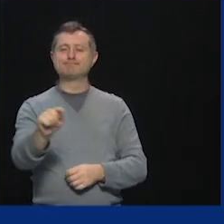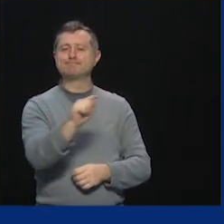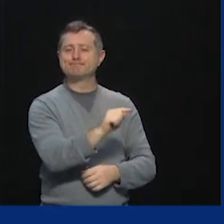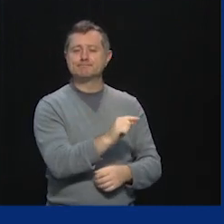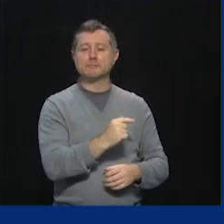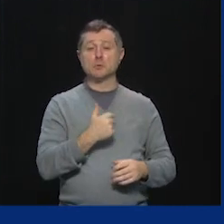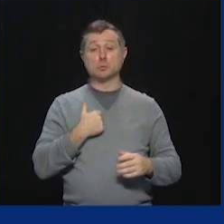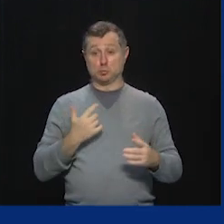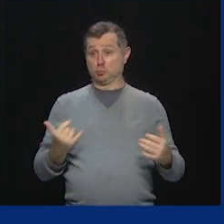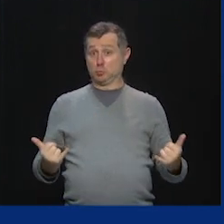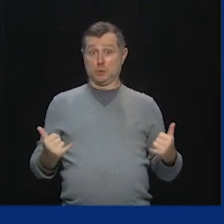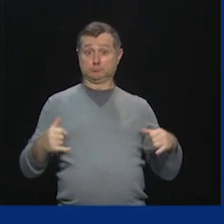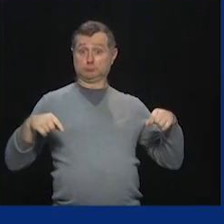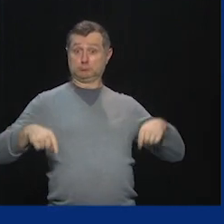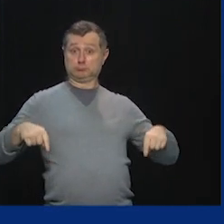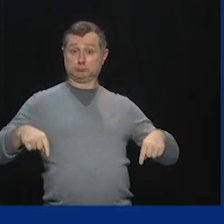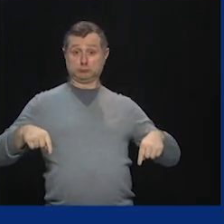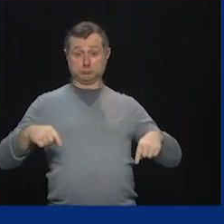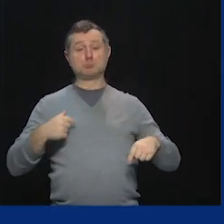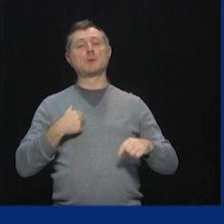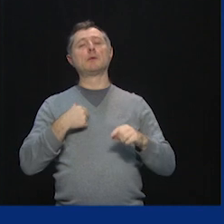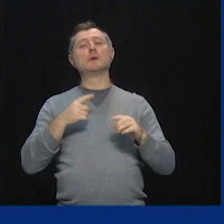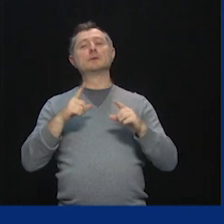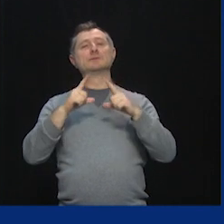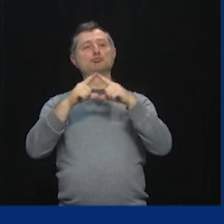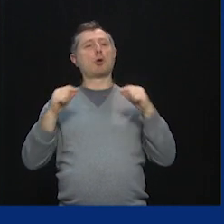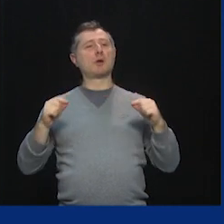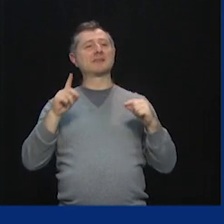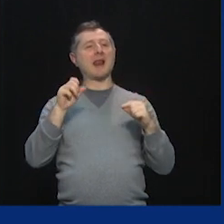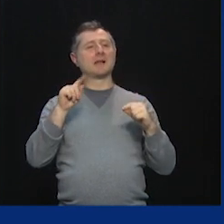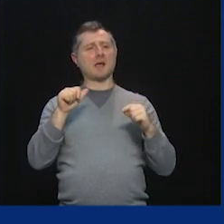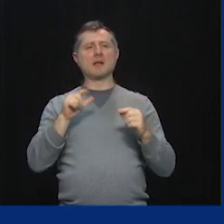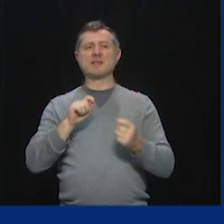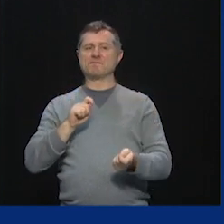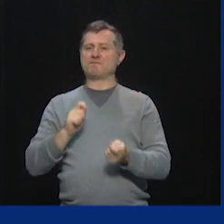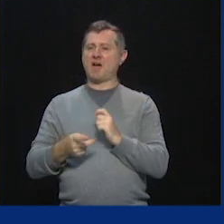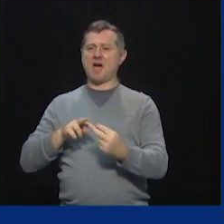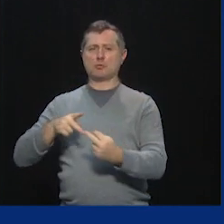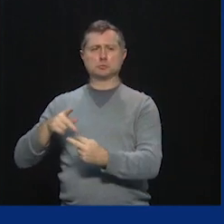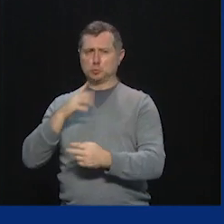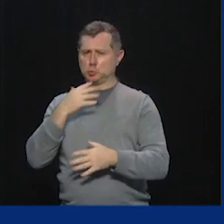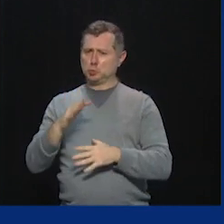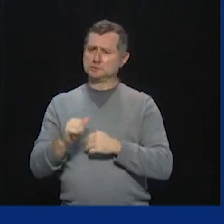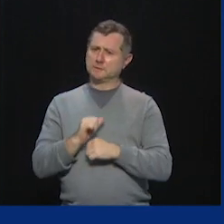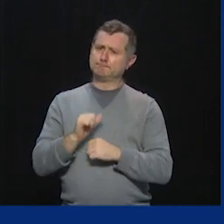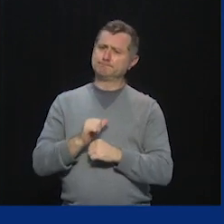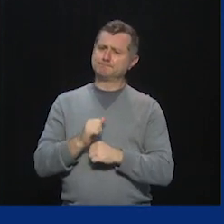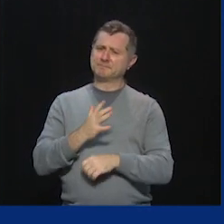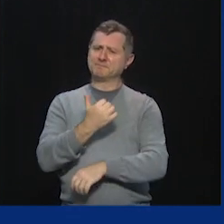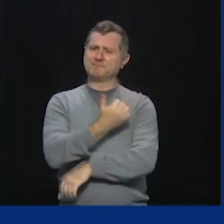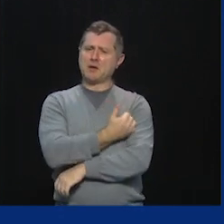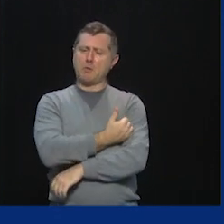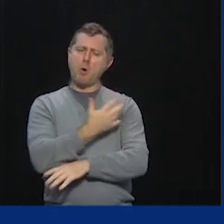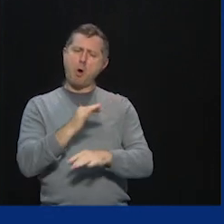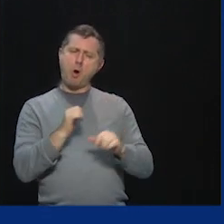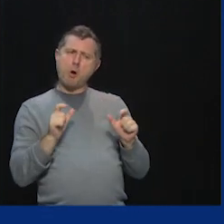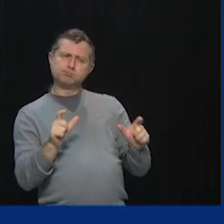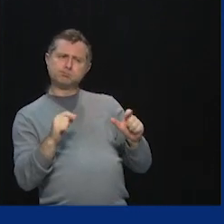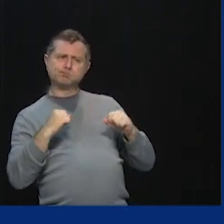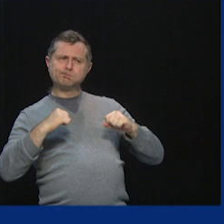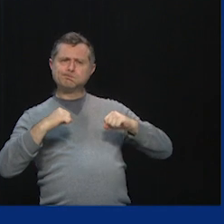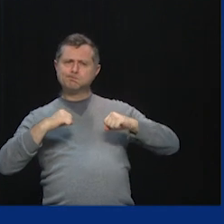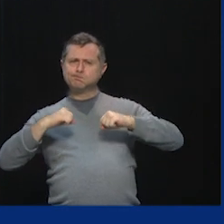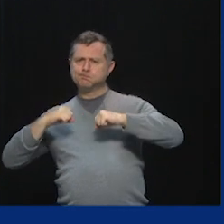Delta variant, still very much with us, a threat, but the vaccines are holding. The vaccines are holding against the Delta variant, which is something we weren't